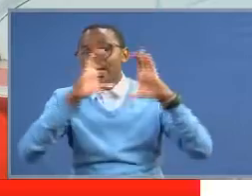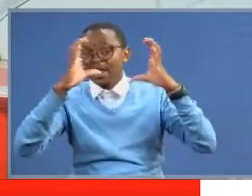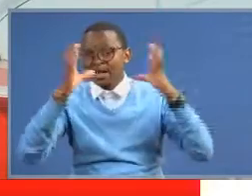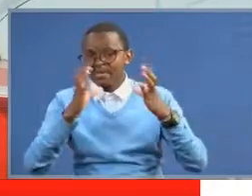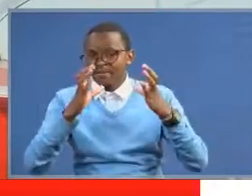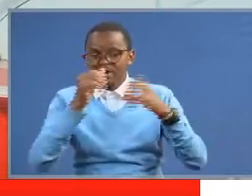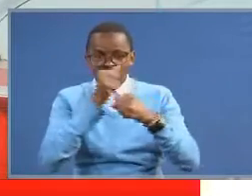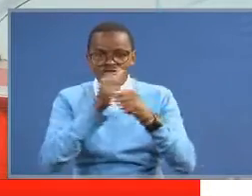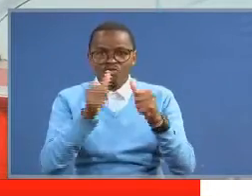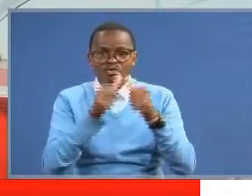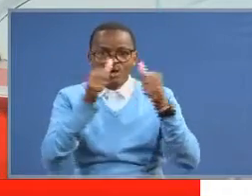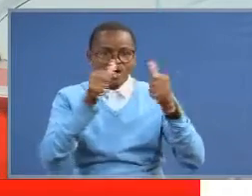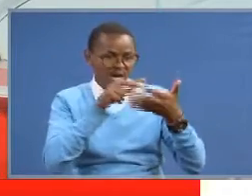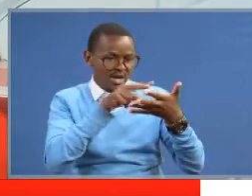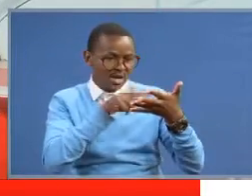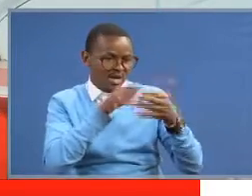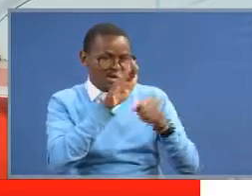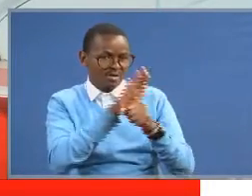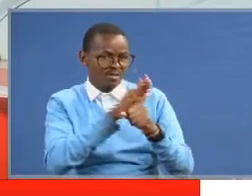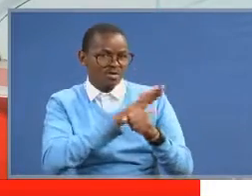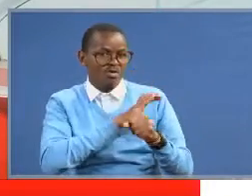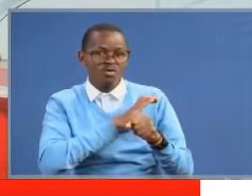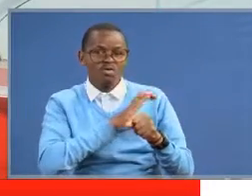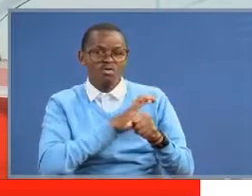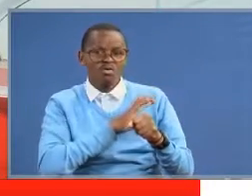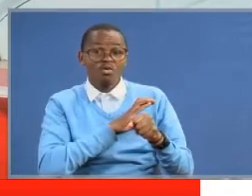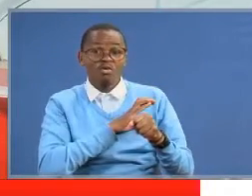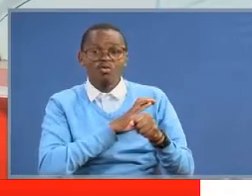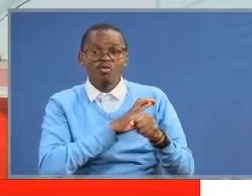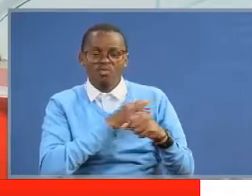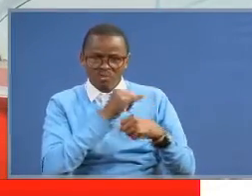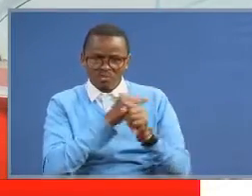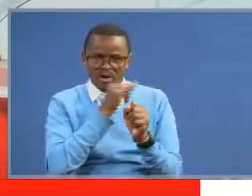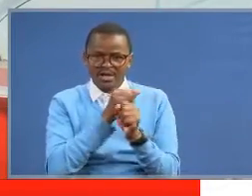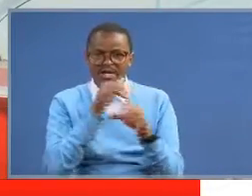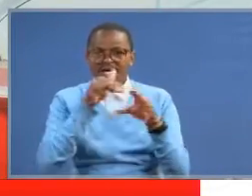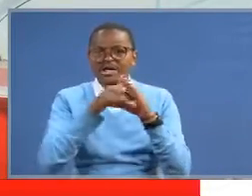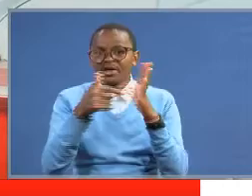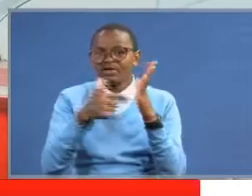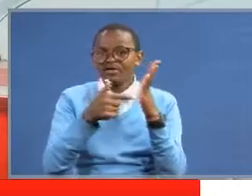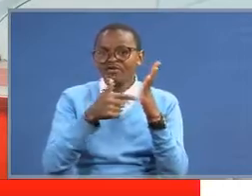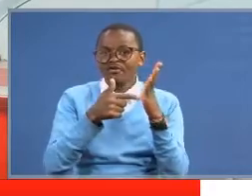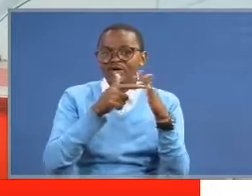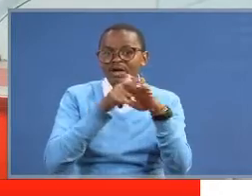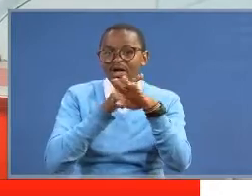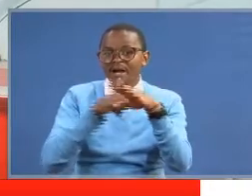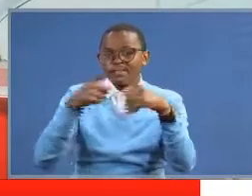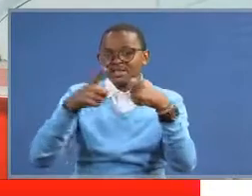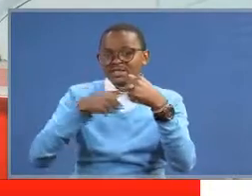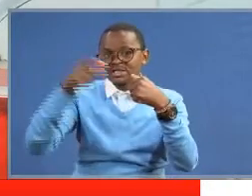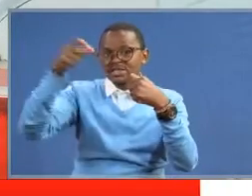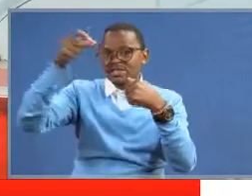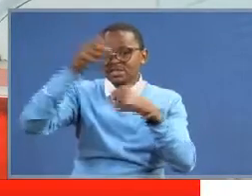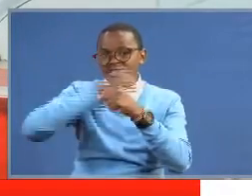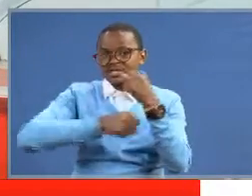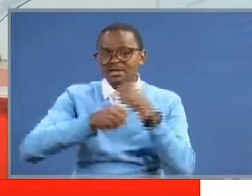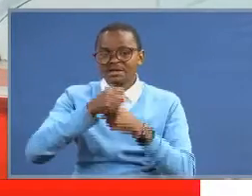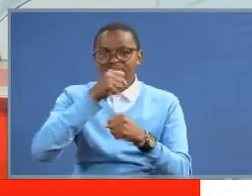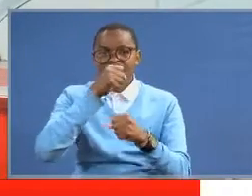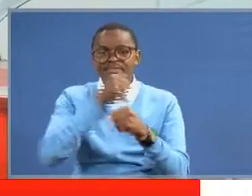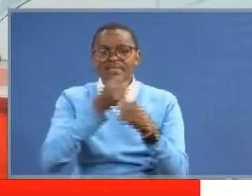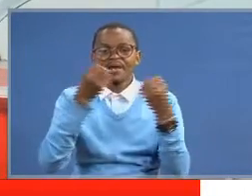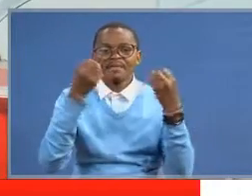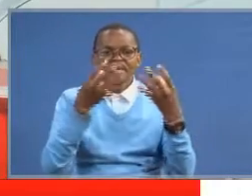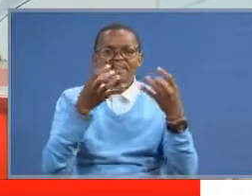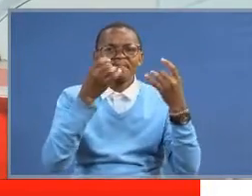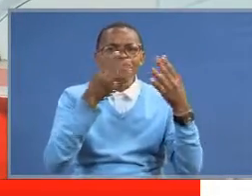well because I could read a lot on my own. So, and also working in technology for like a period of 6 years, I've realized that there's